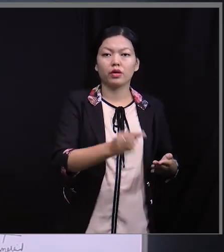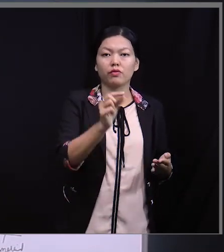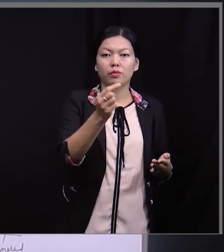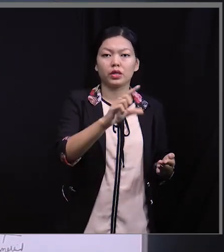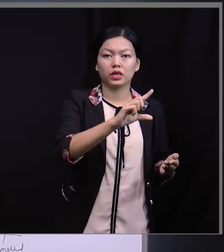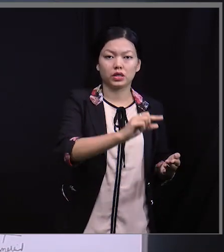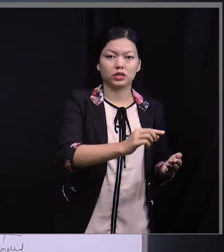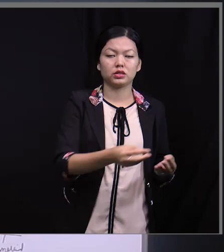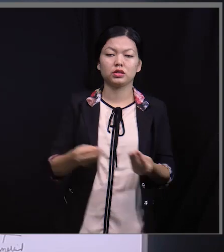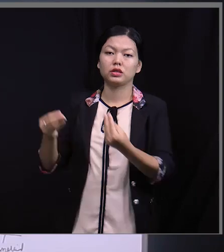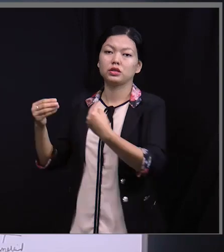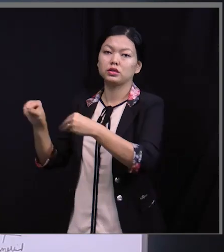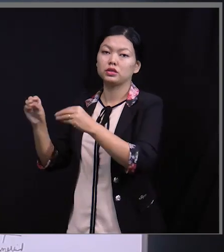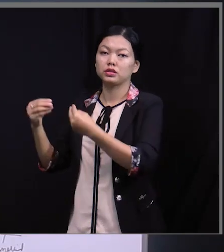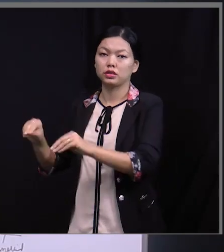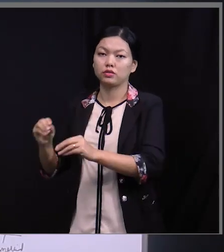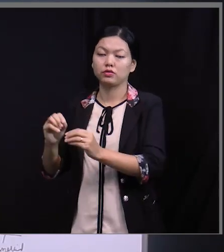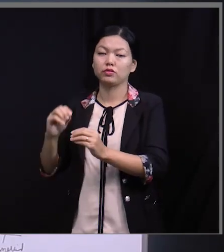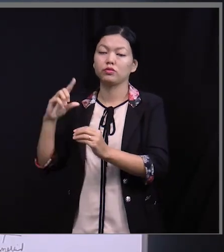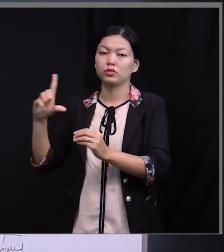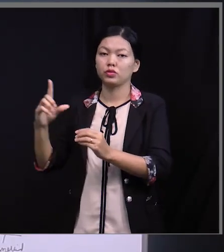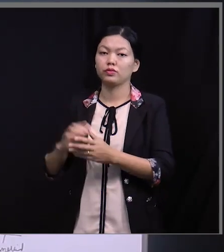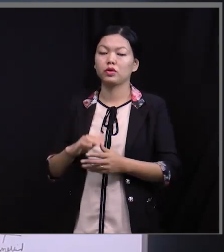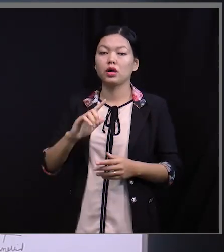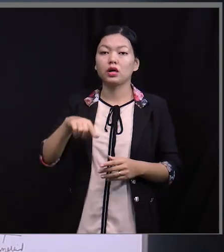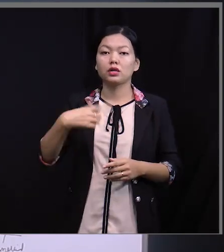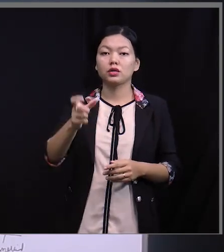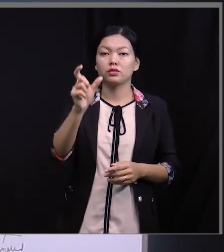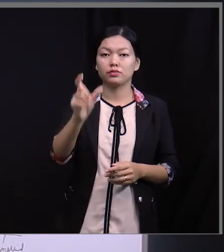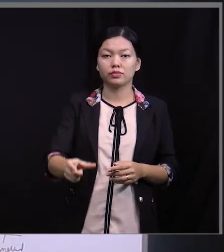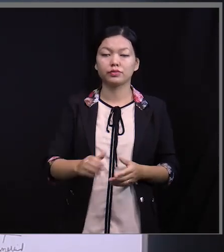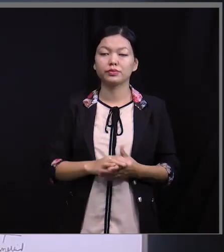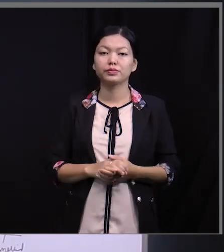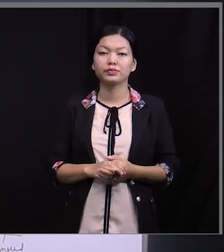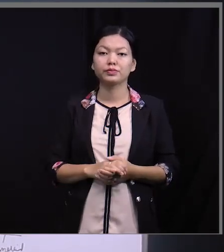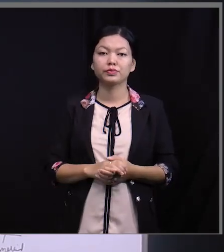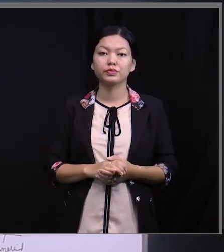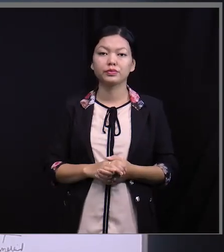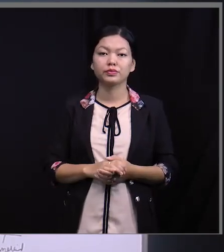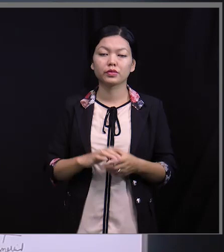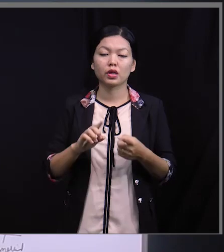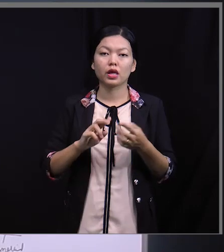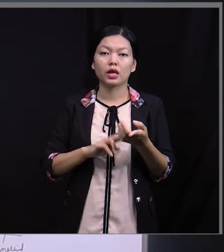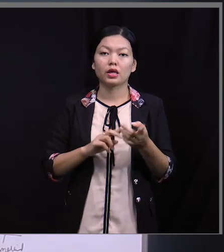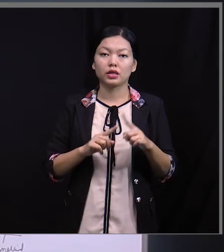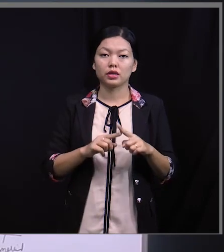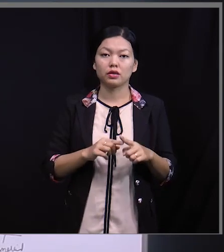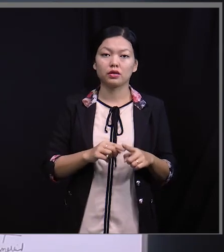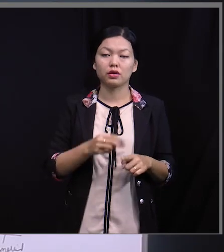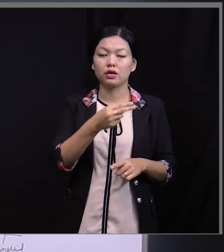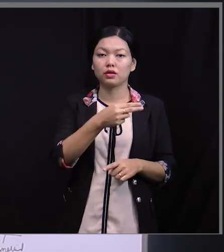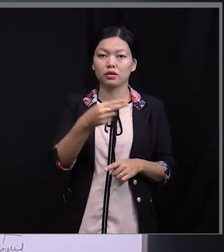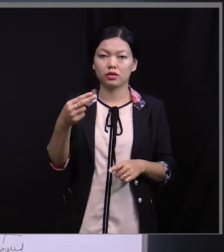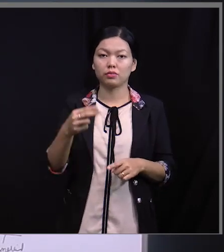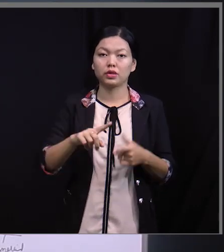Another person have defined entrepreneur as this person is J.B.